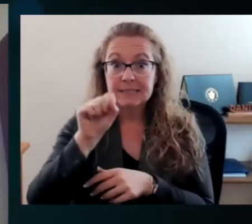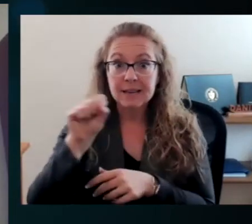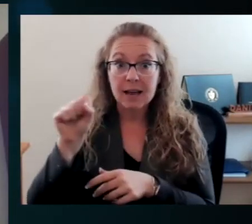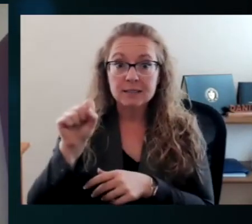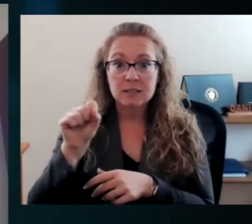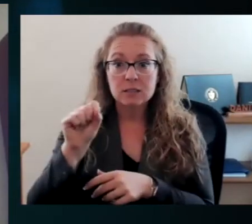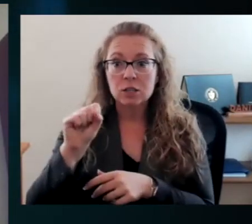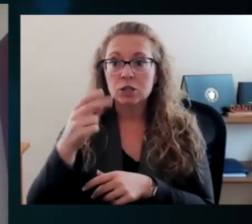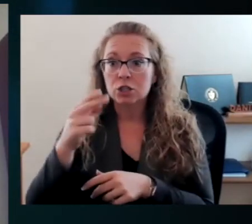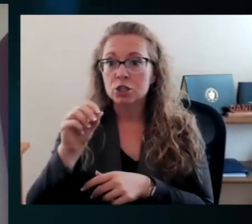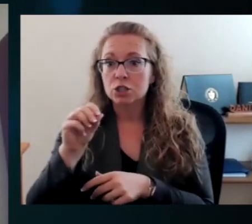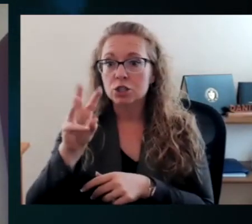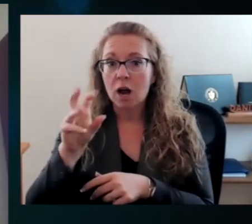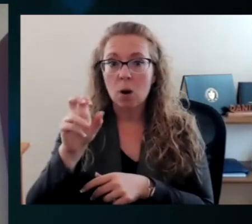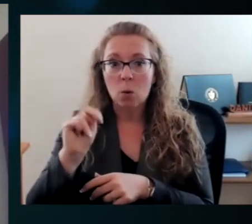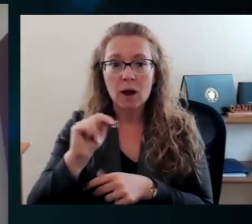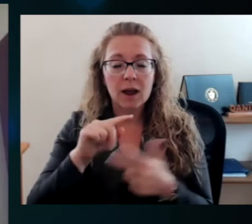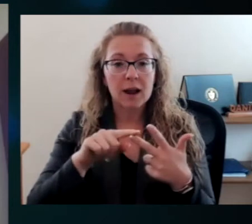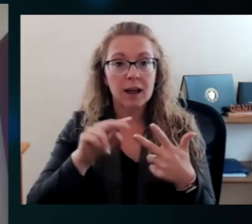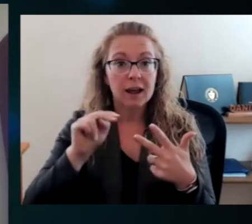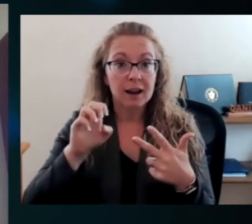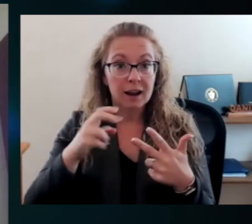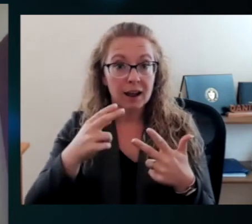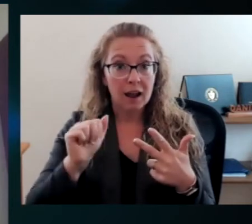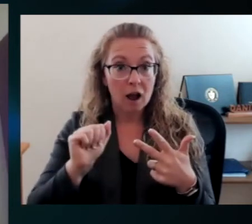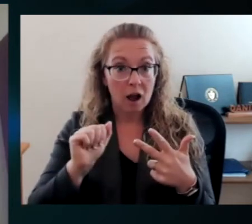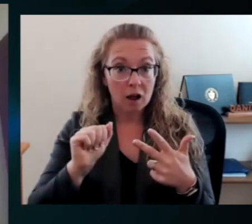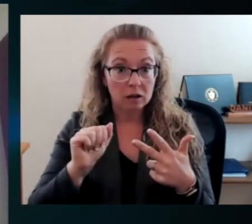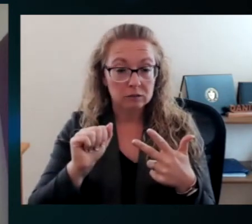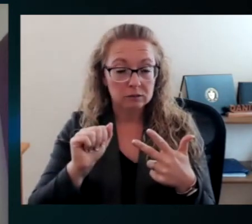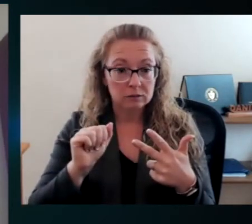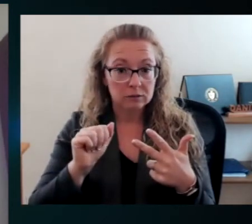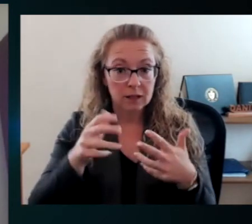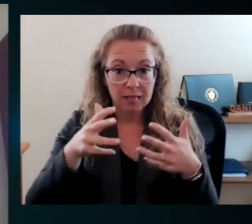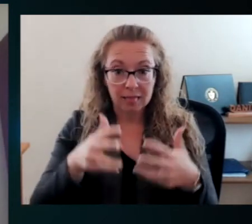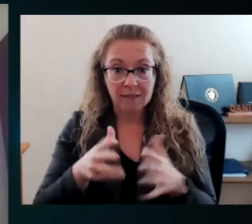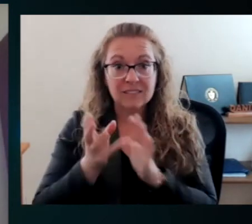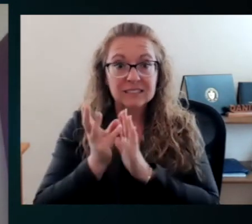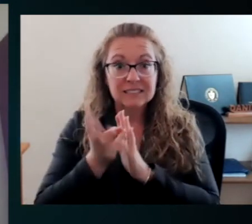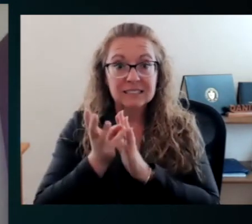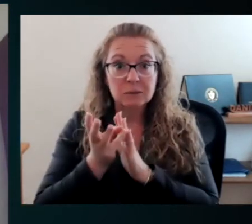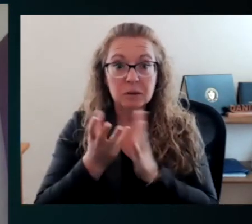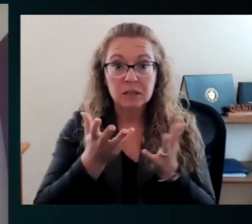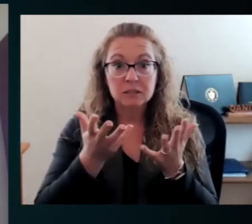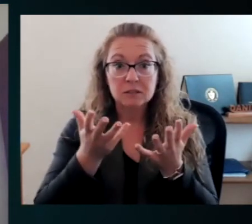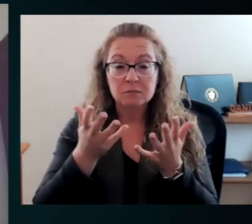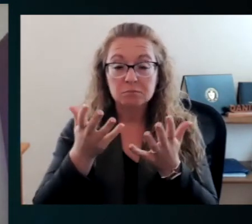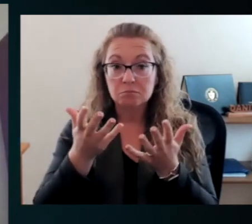would like to touch on that in our last 6 minutes of recording time.